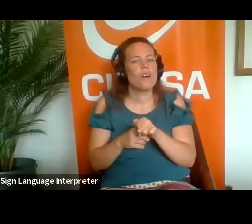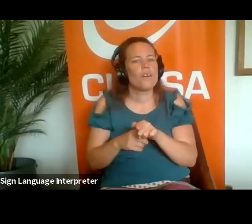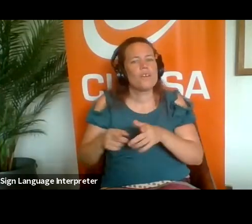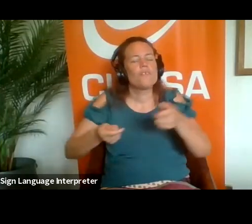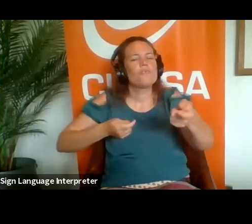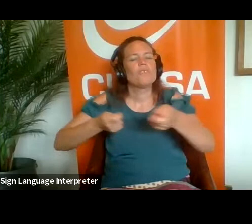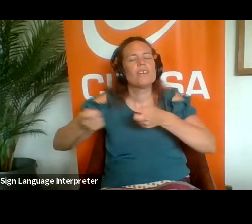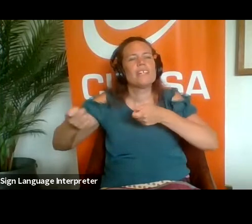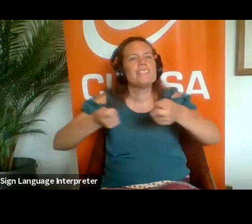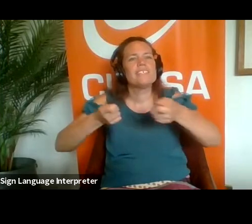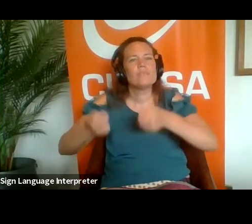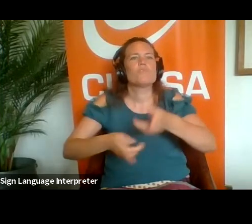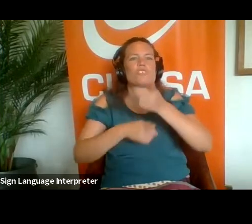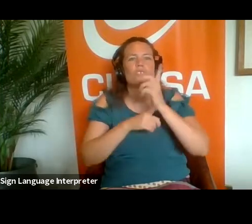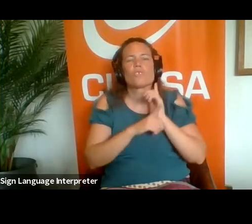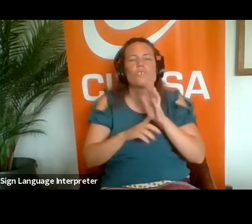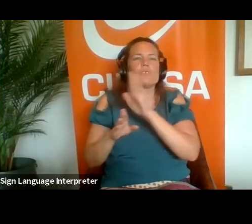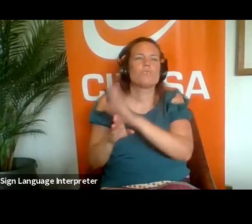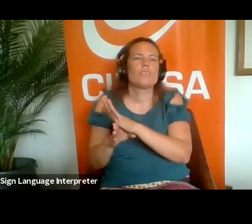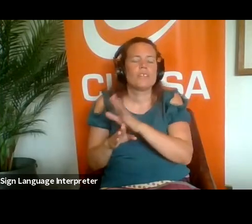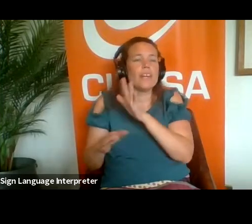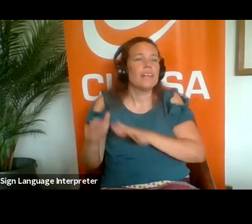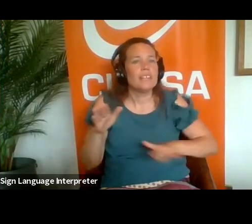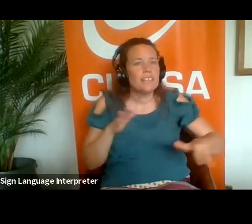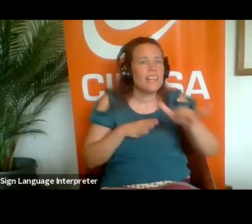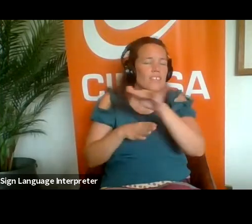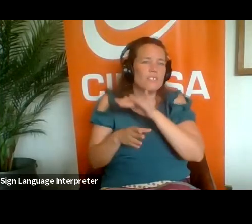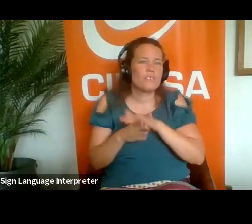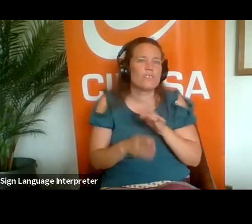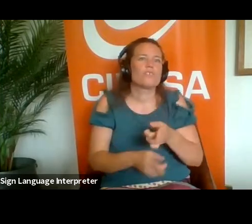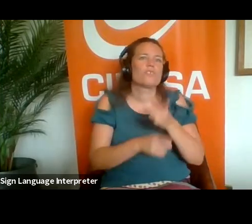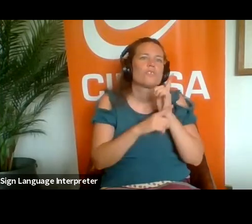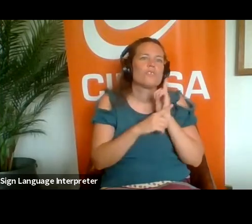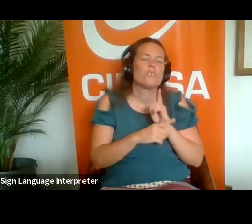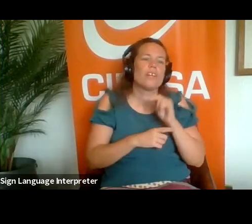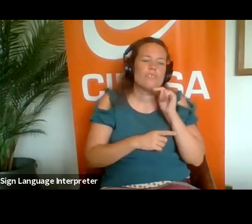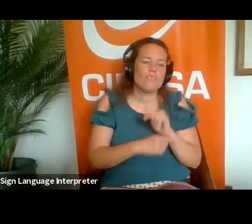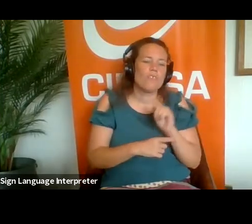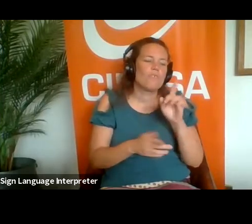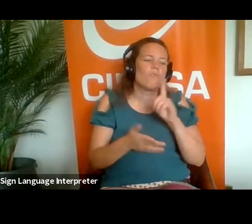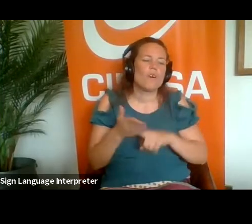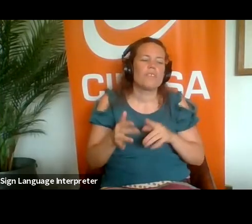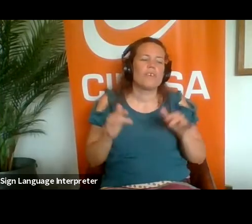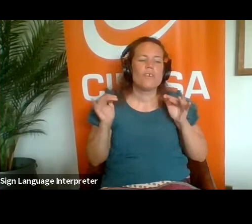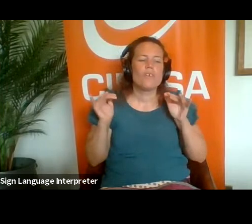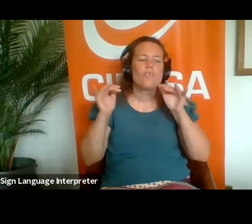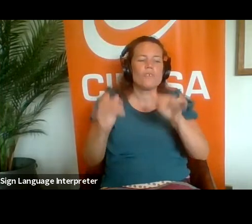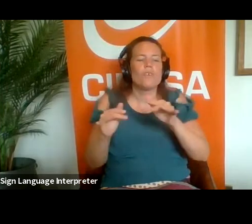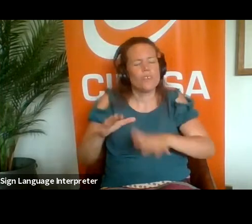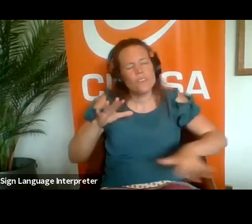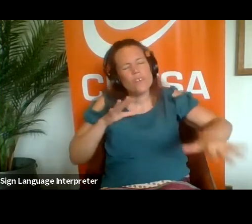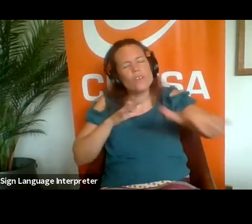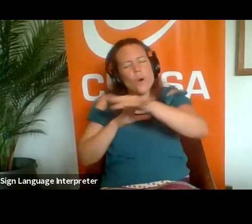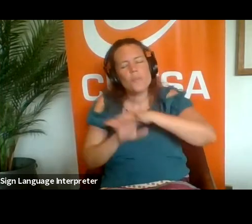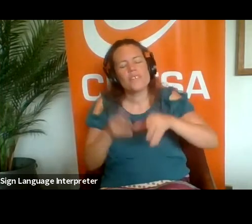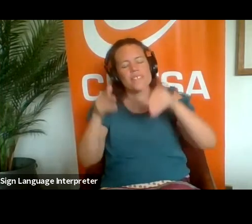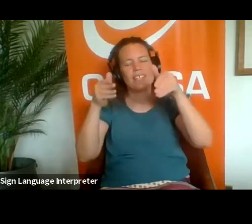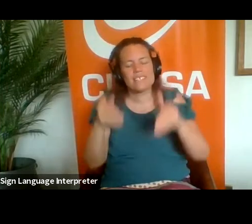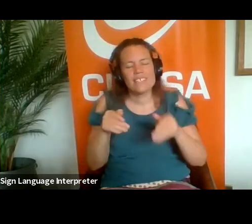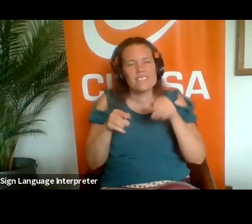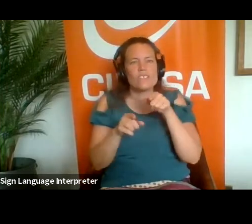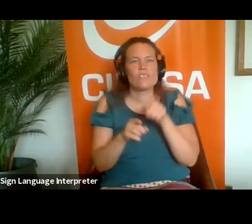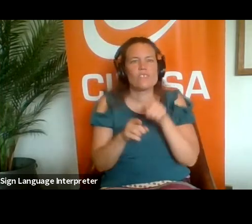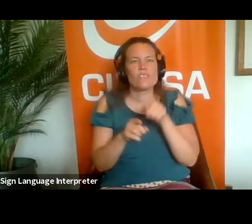security. Rather, the national security are those things that threaten the corporate existence of a state,